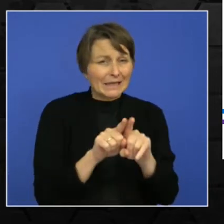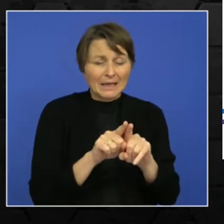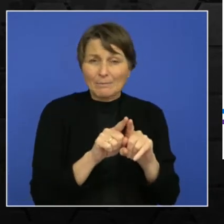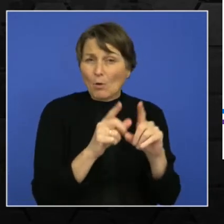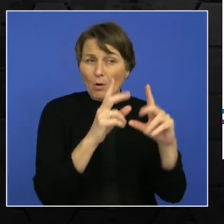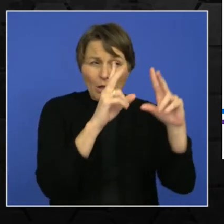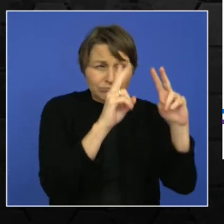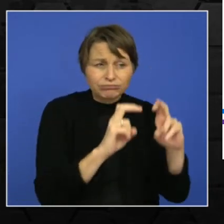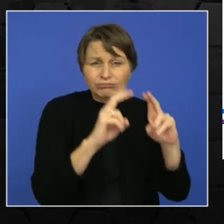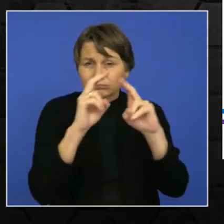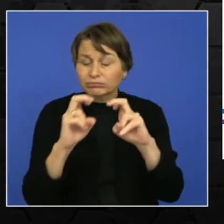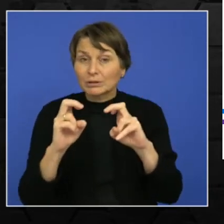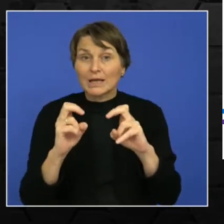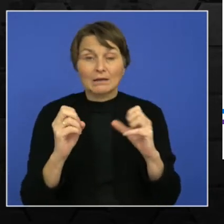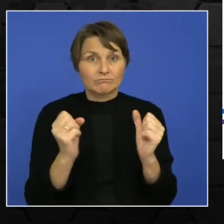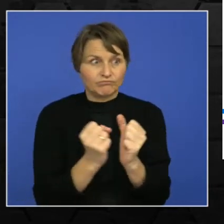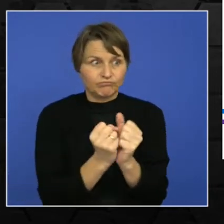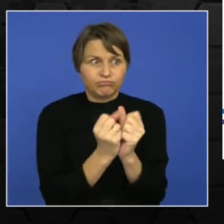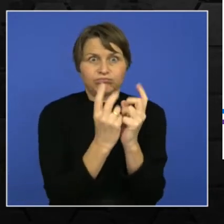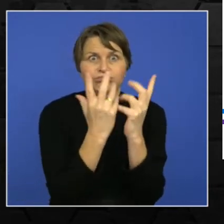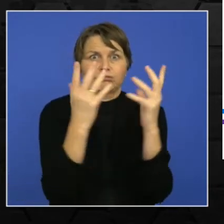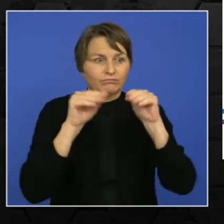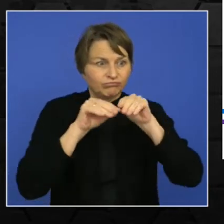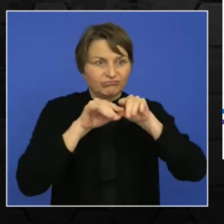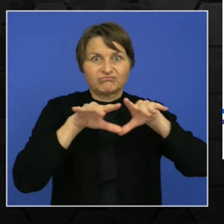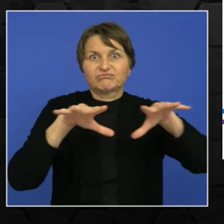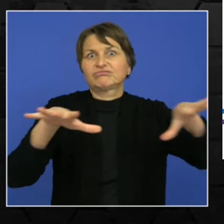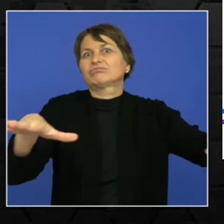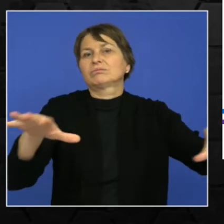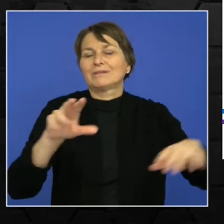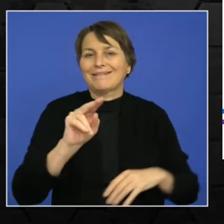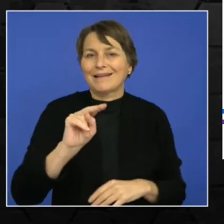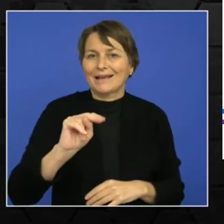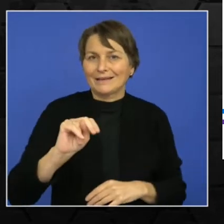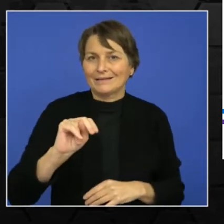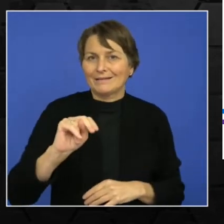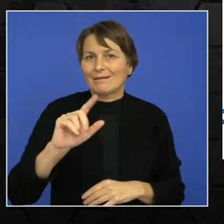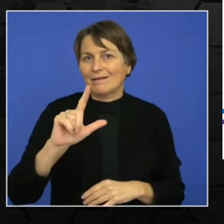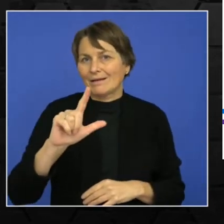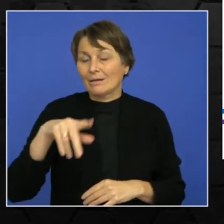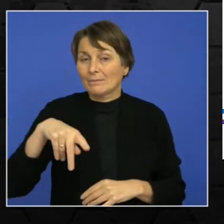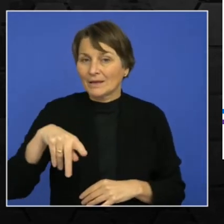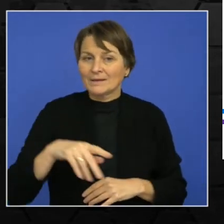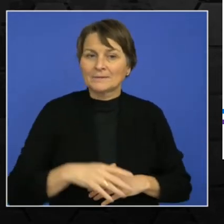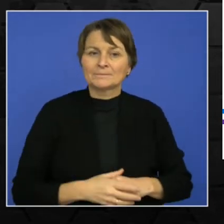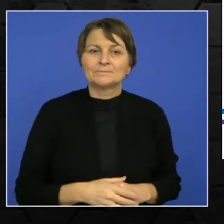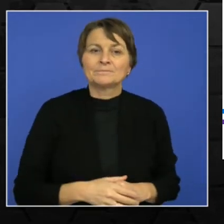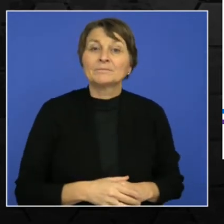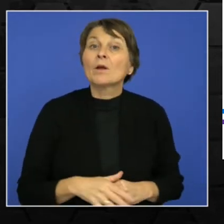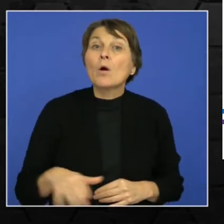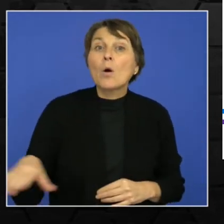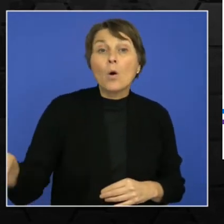field booming up really fast. And this is also a very less saturated field. Not everyone knows about